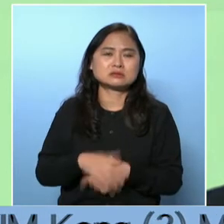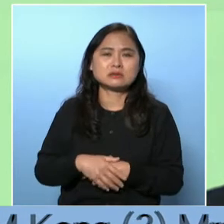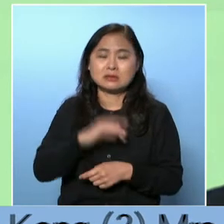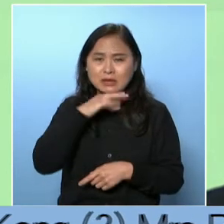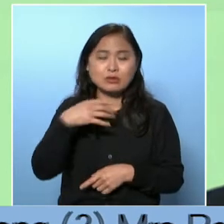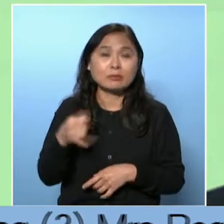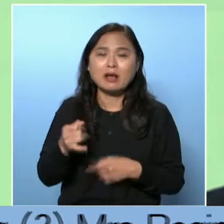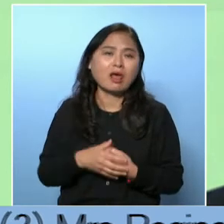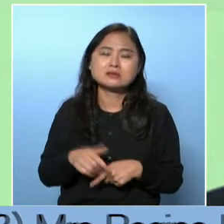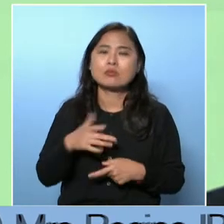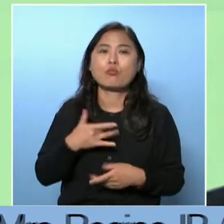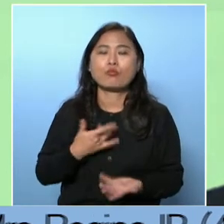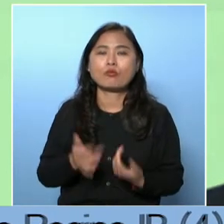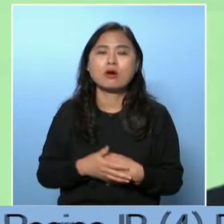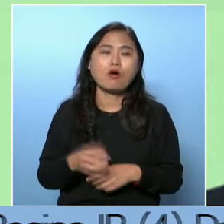is lost.